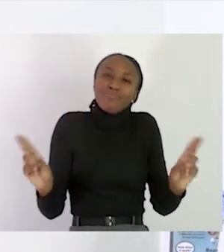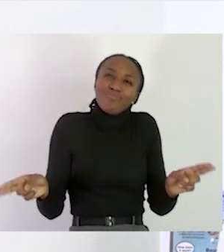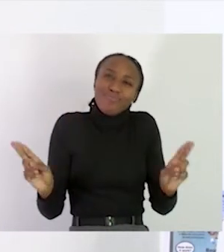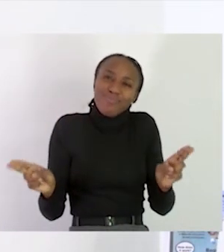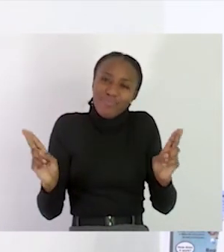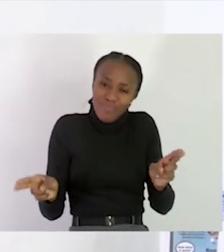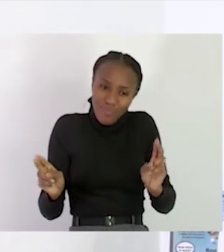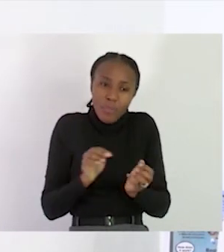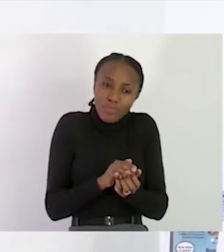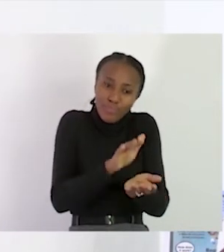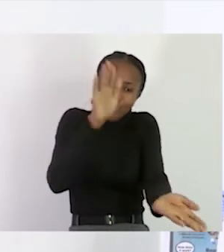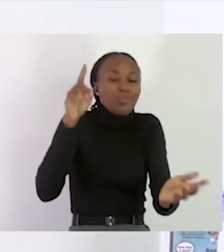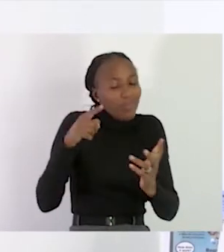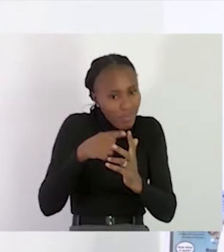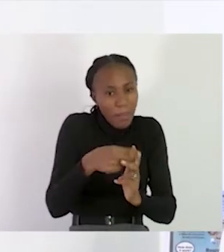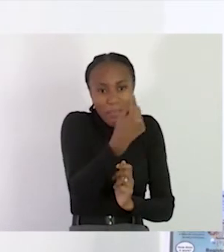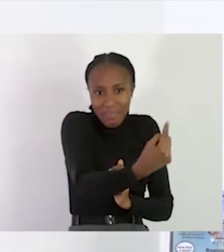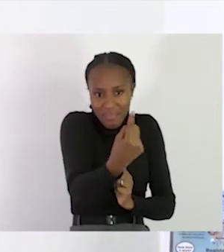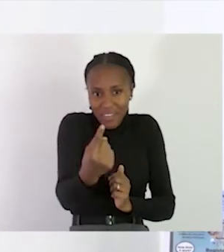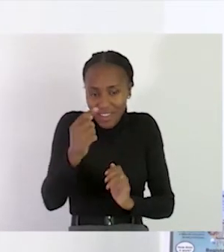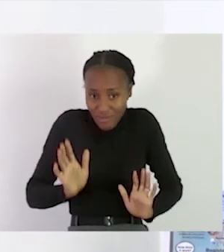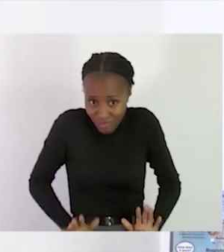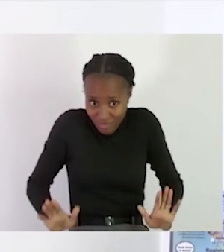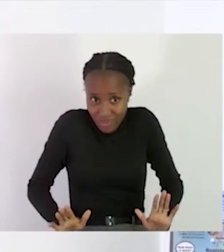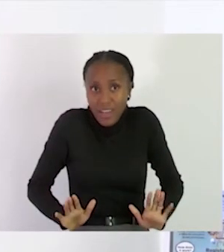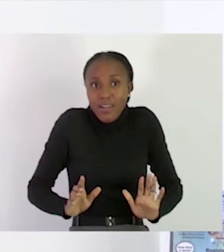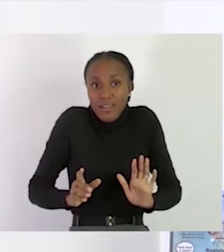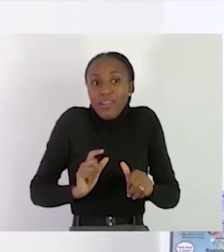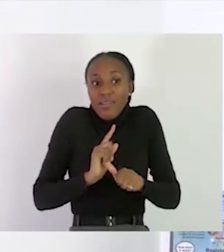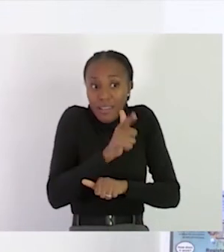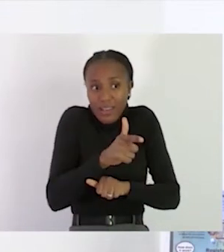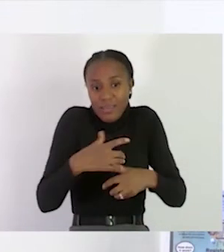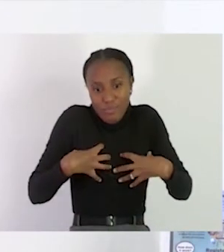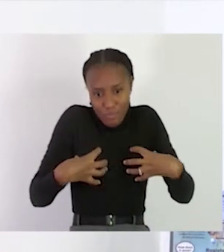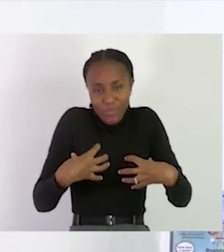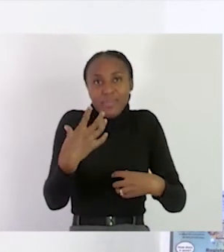of puberty. Everyone's breast will mature.